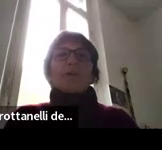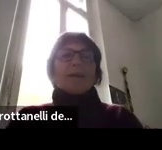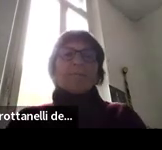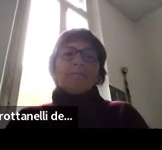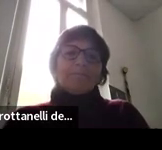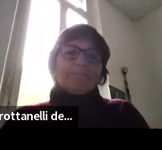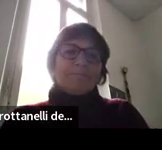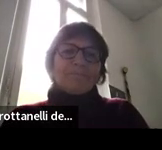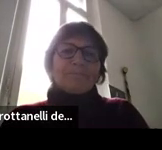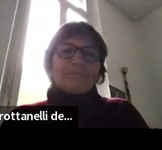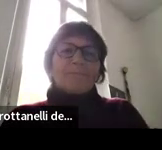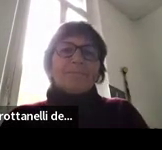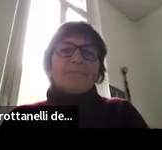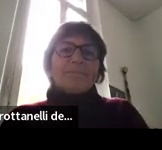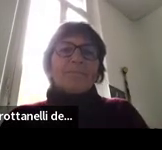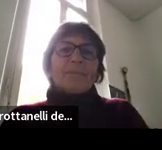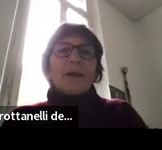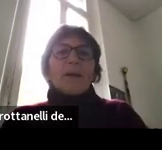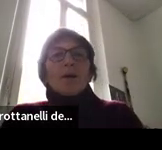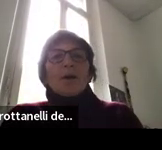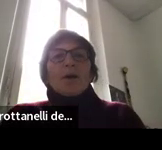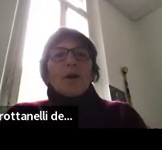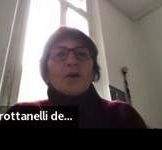see everything.